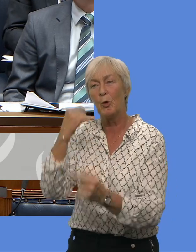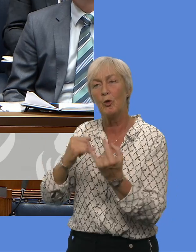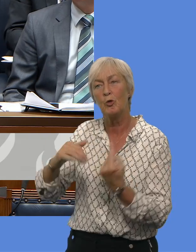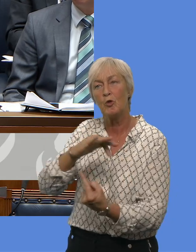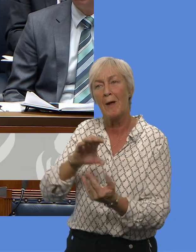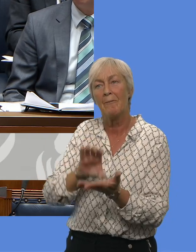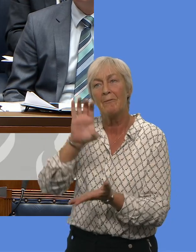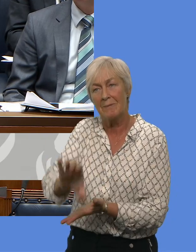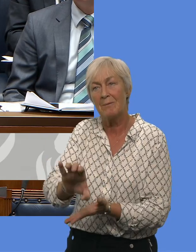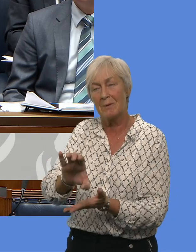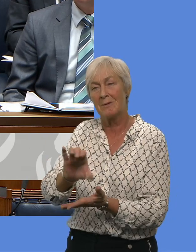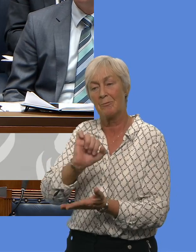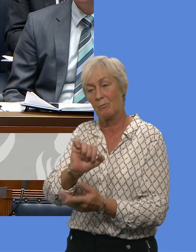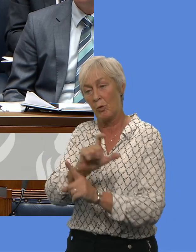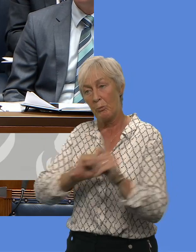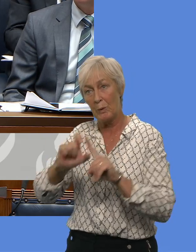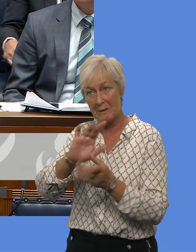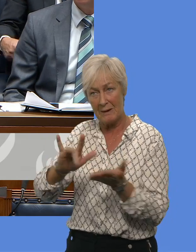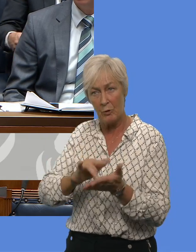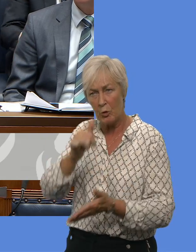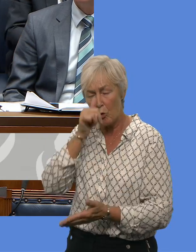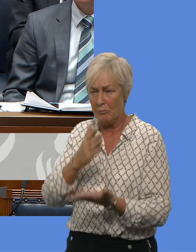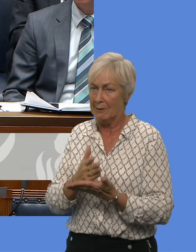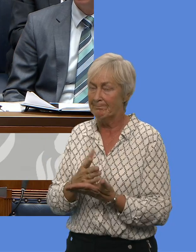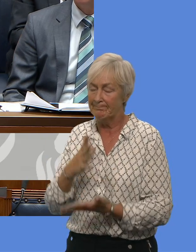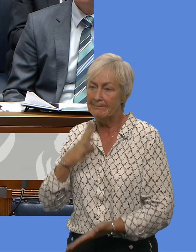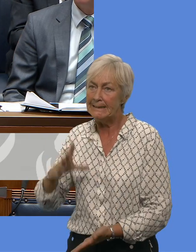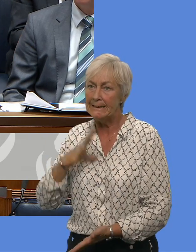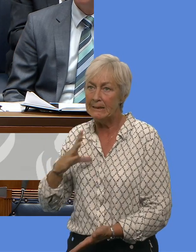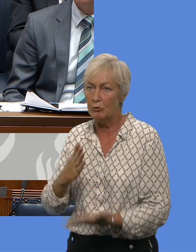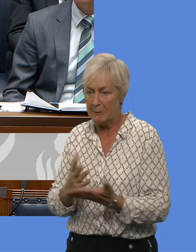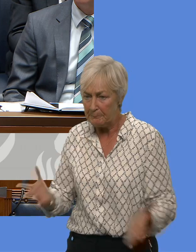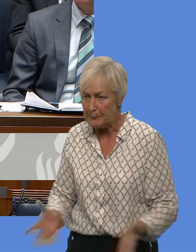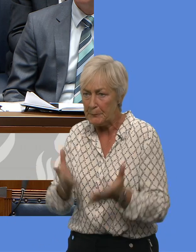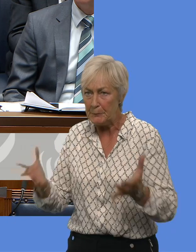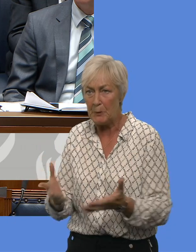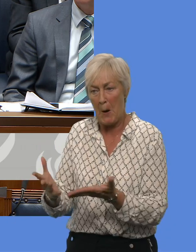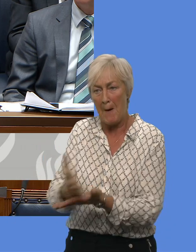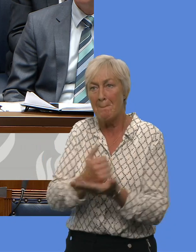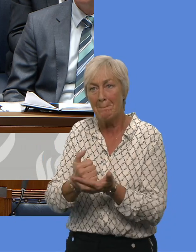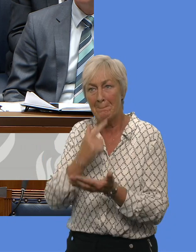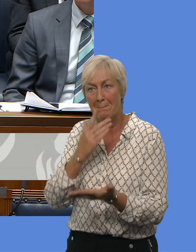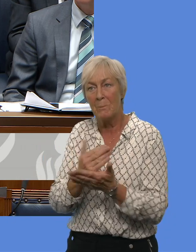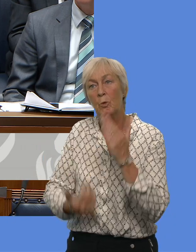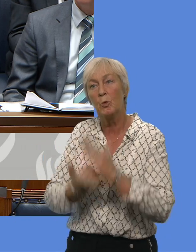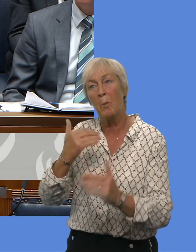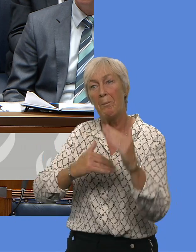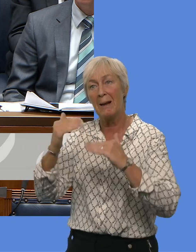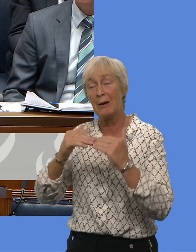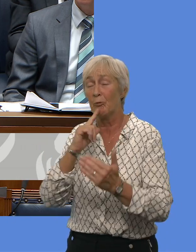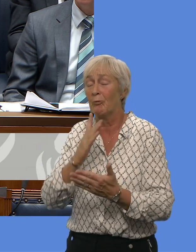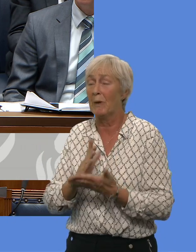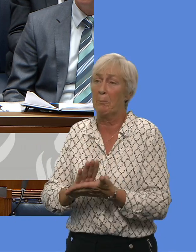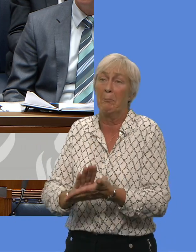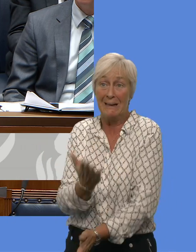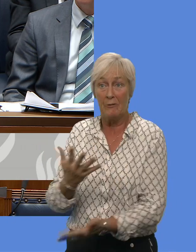days in terms of the new community centre, and I know that there's a real need there and there's a real drive to secure that new building. So I'm really pleased